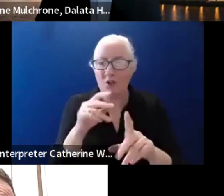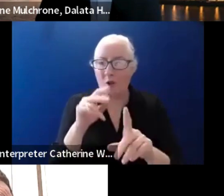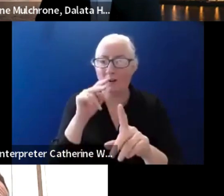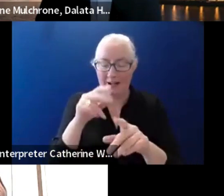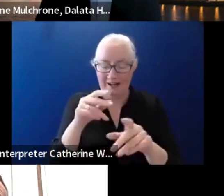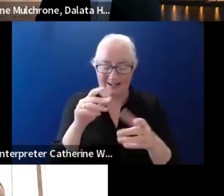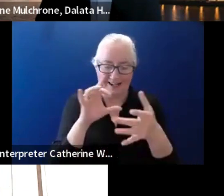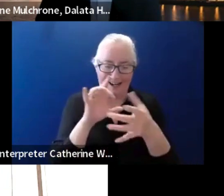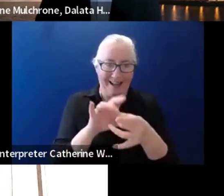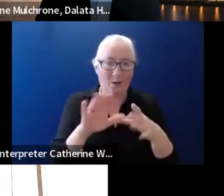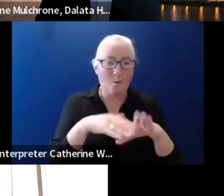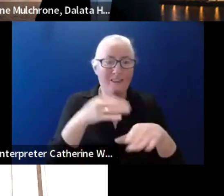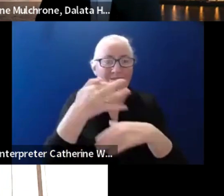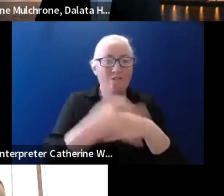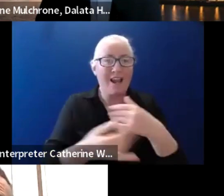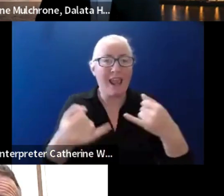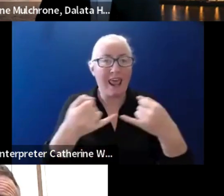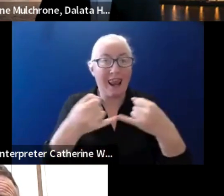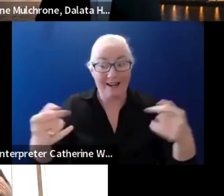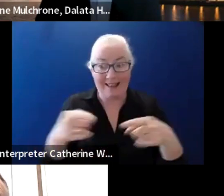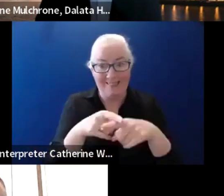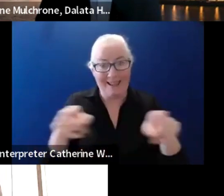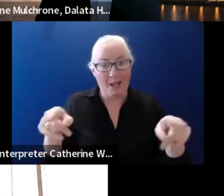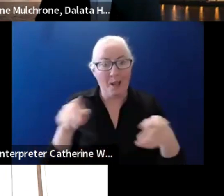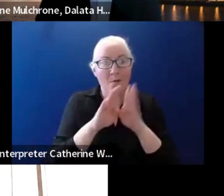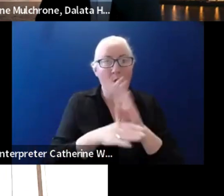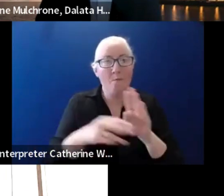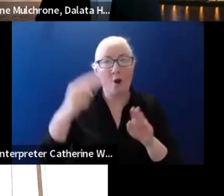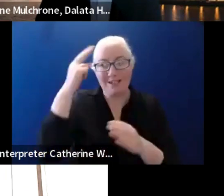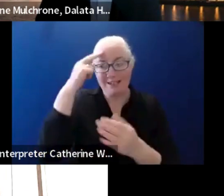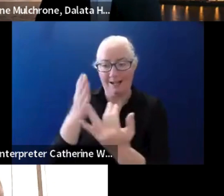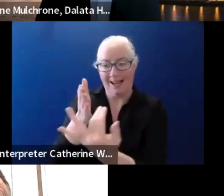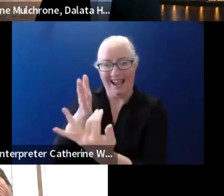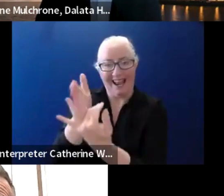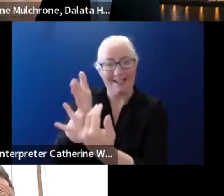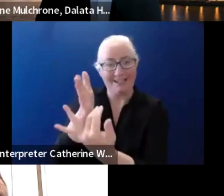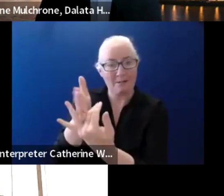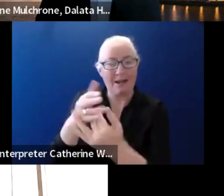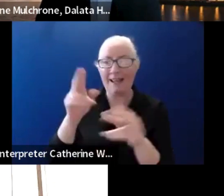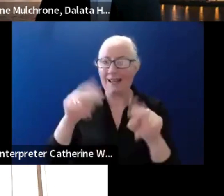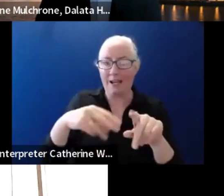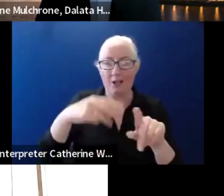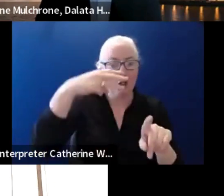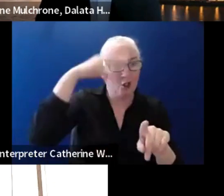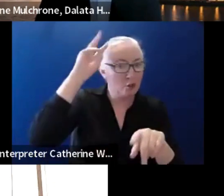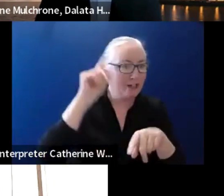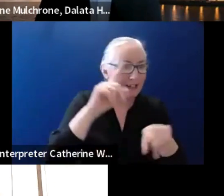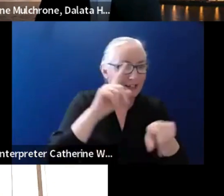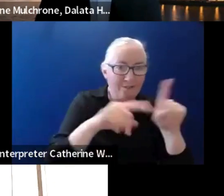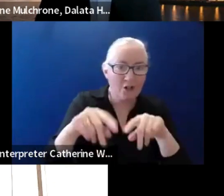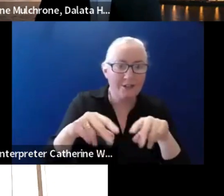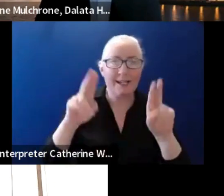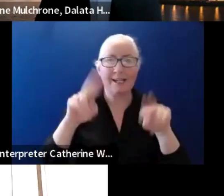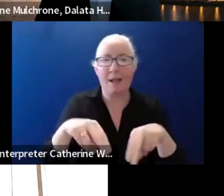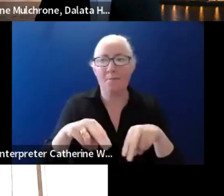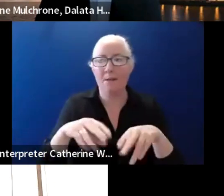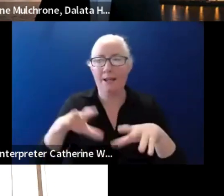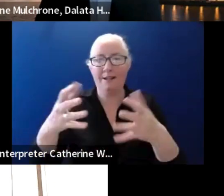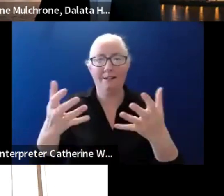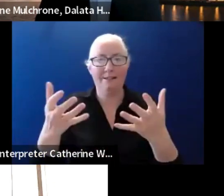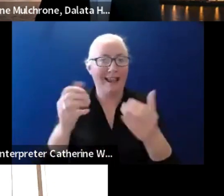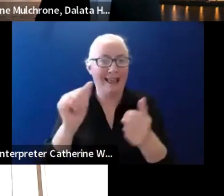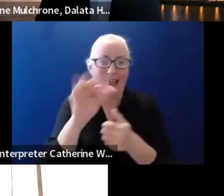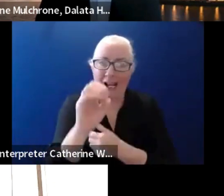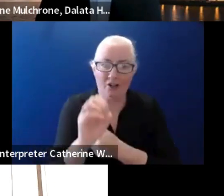line, so that they understood that accessibility can be to do with neurodiversity, it can be acquired injuries, it can be